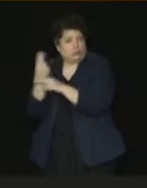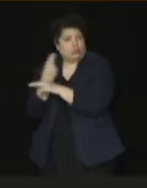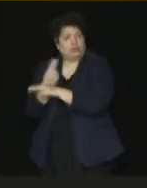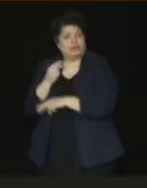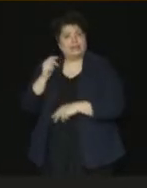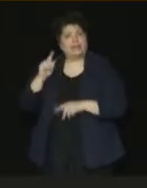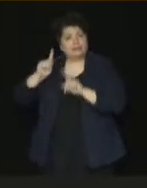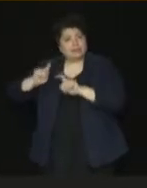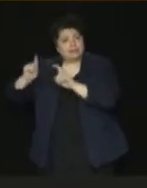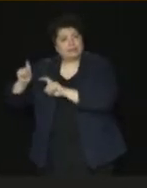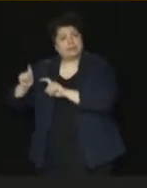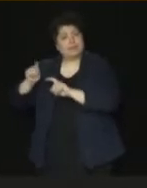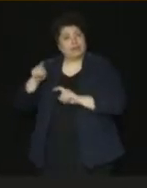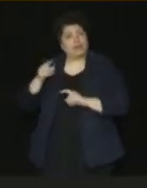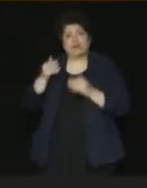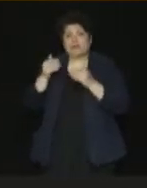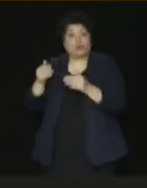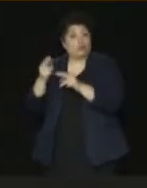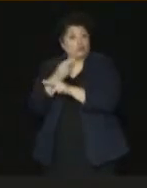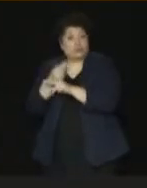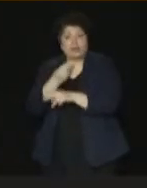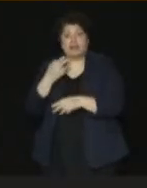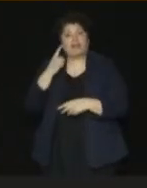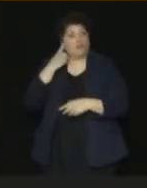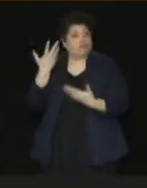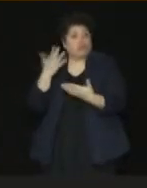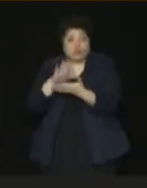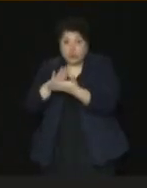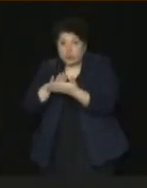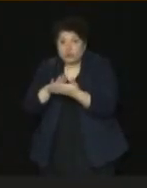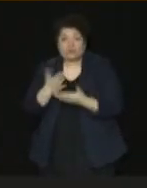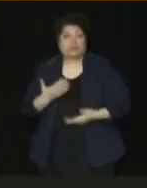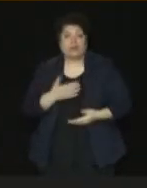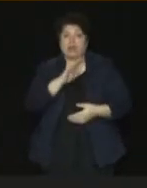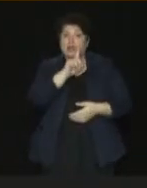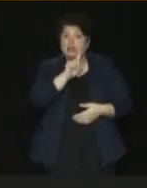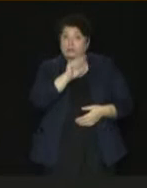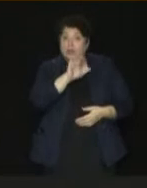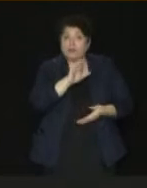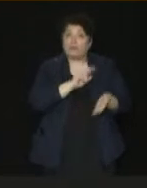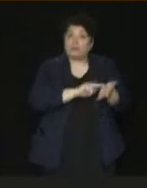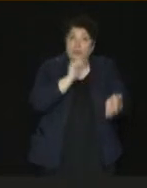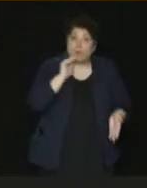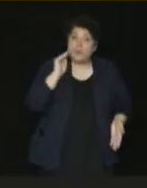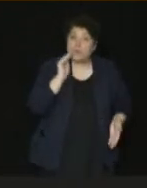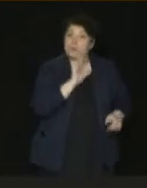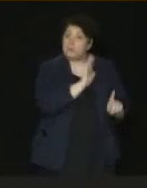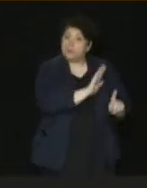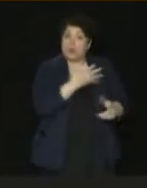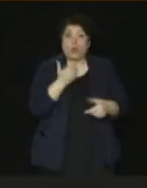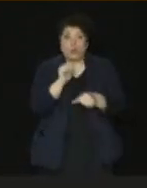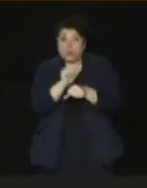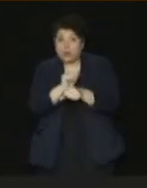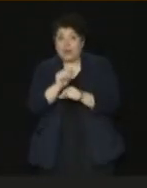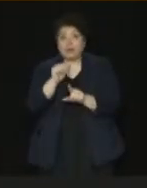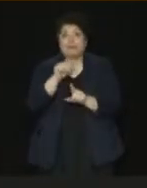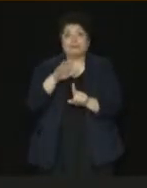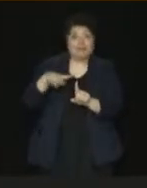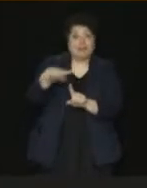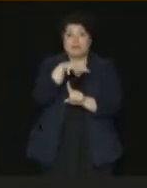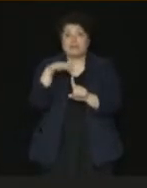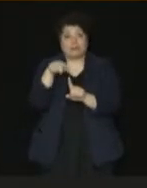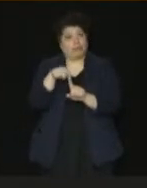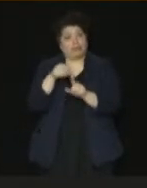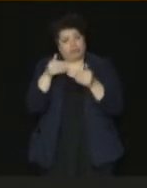must be used, whether it's in schools, long-term care facilities, or workplaces. They